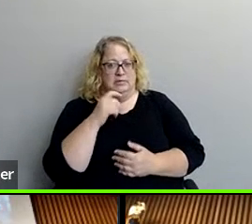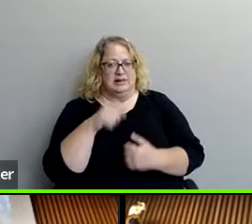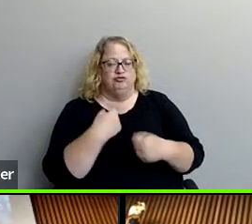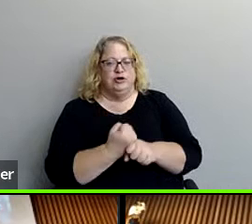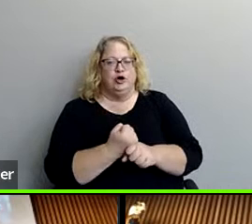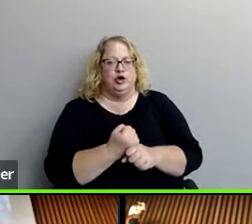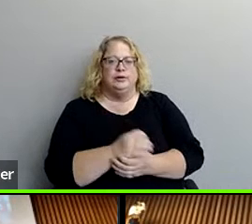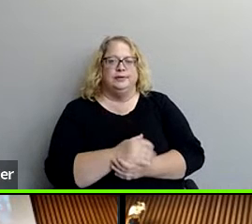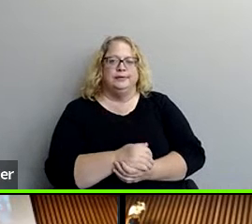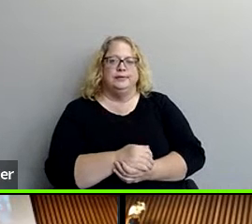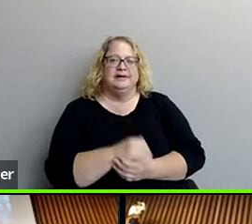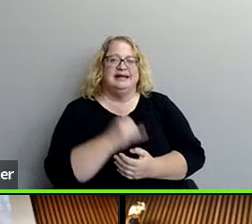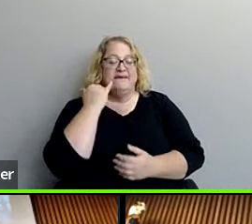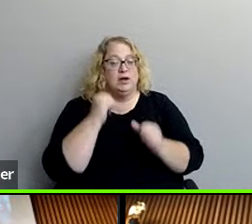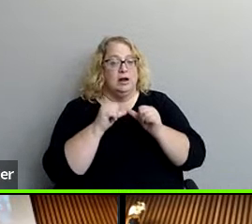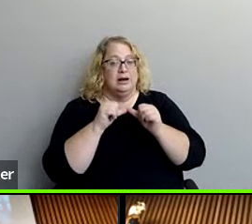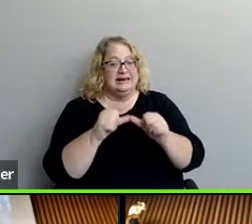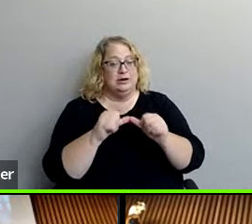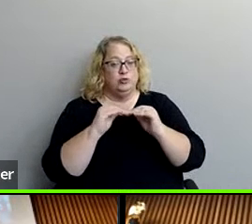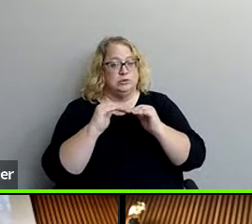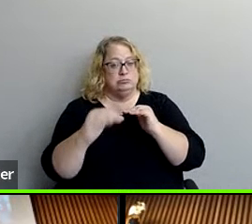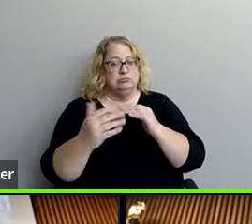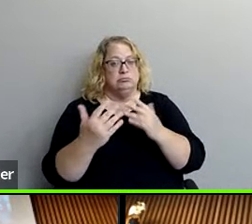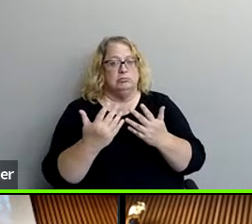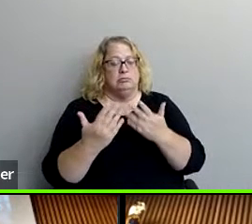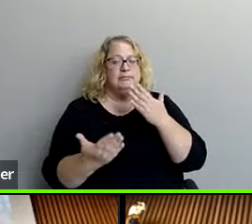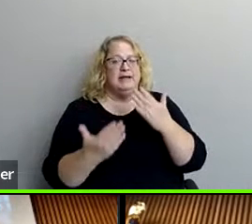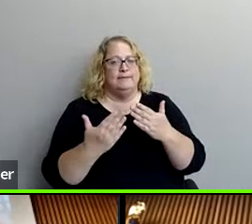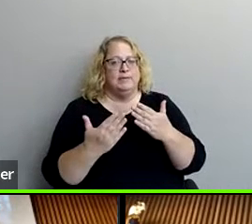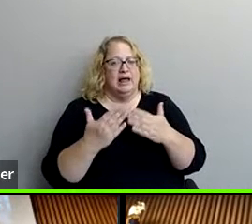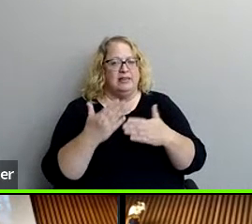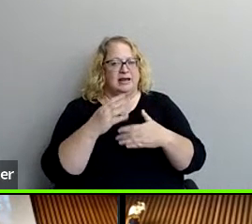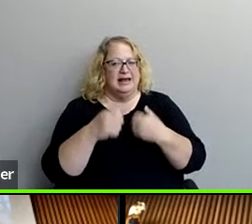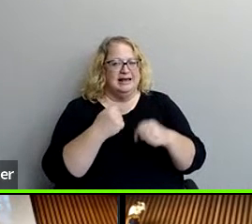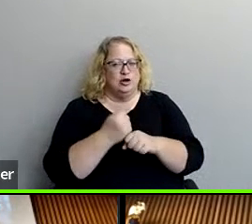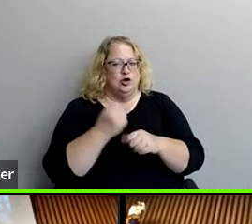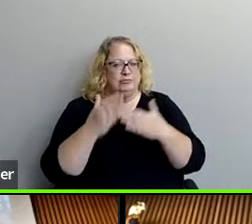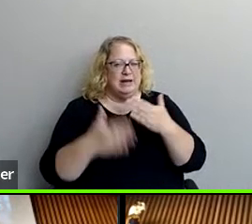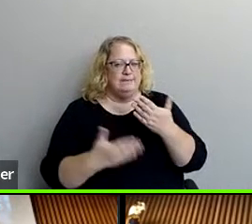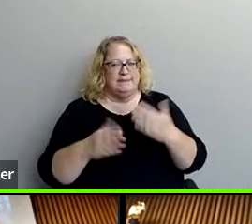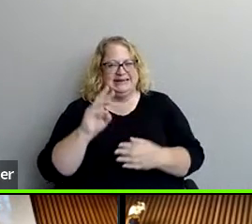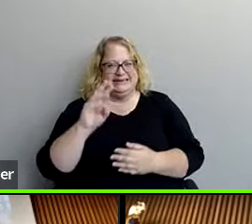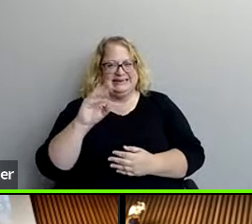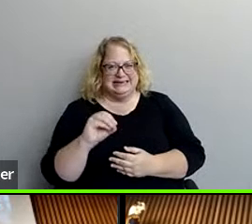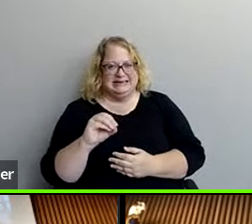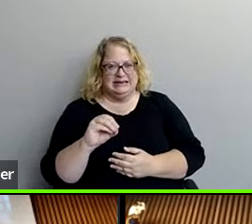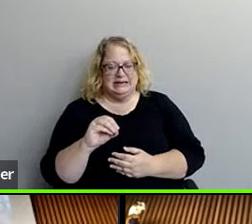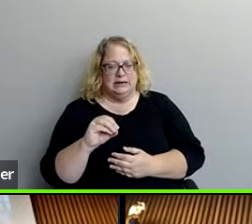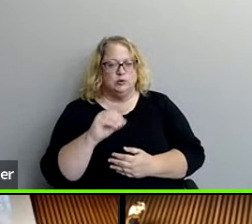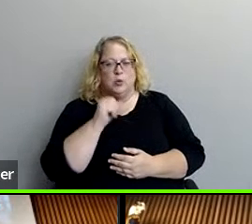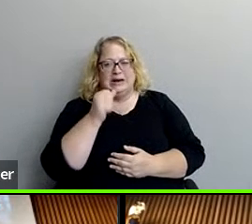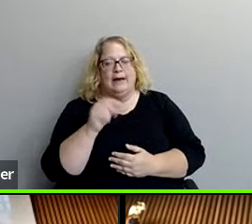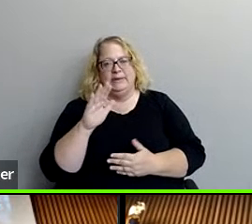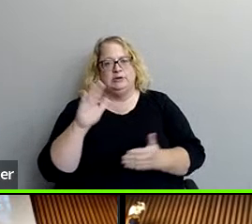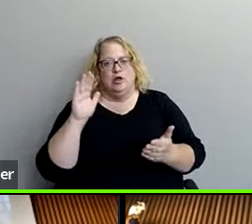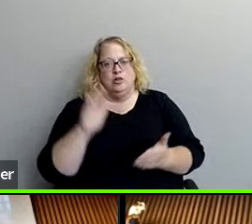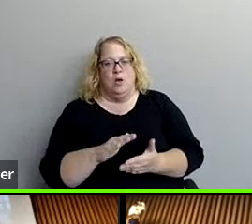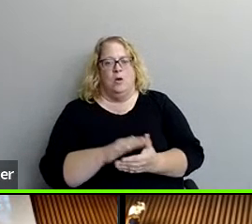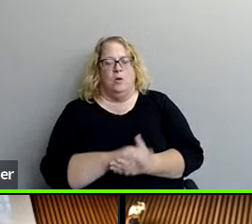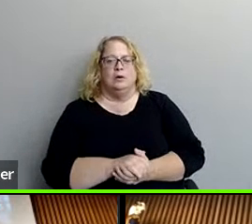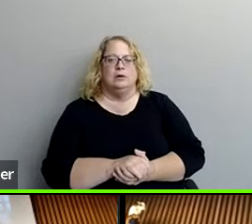it stays on that pace, you might project that at year end it would be 60. So it wouldn't be